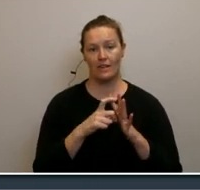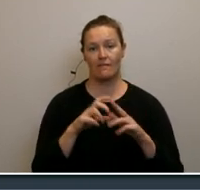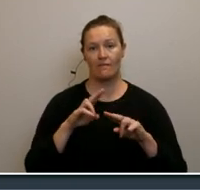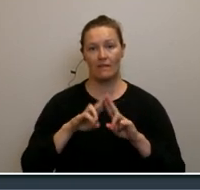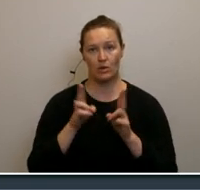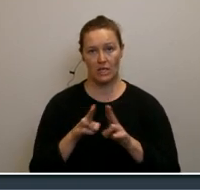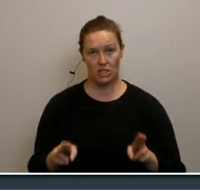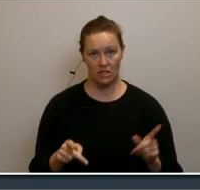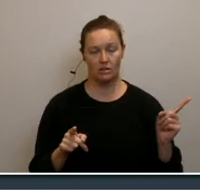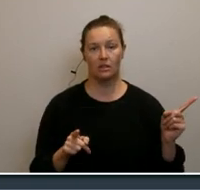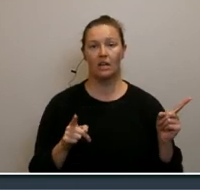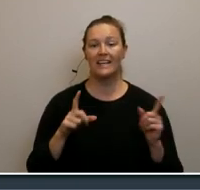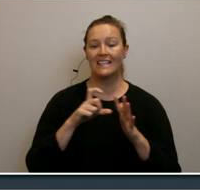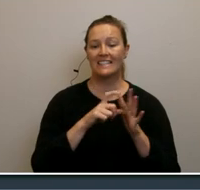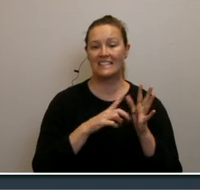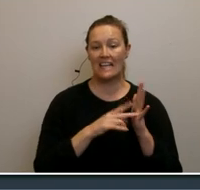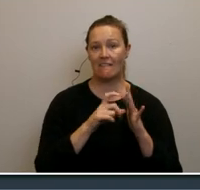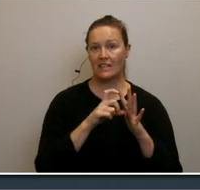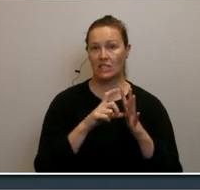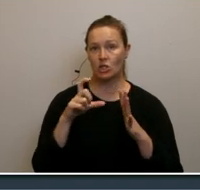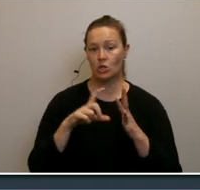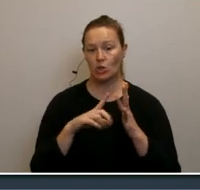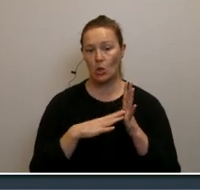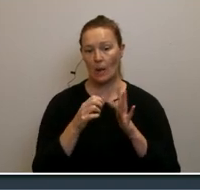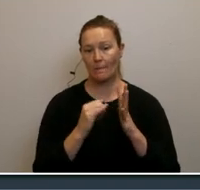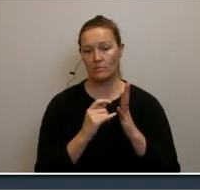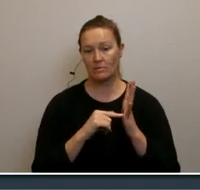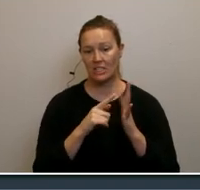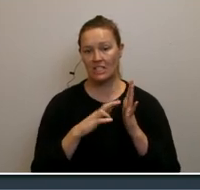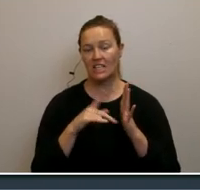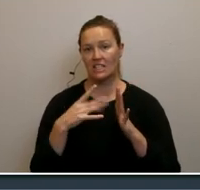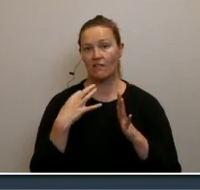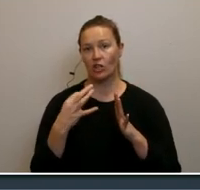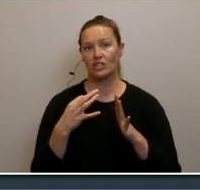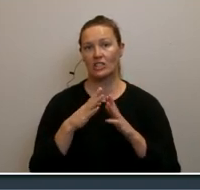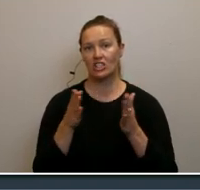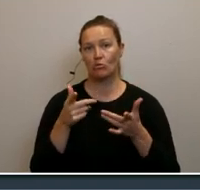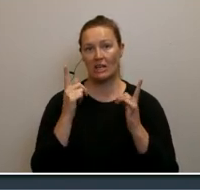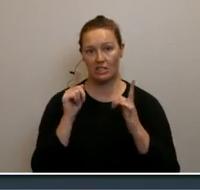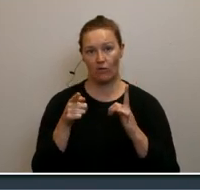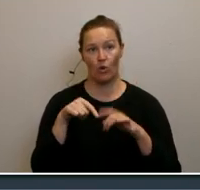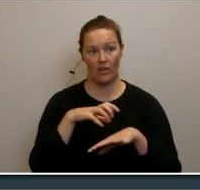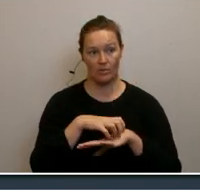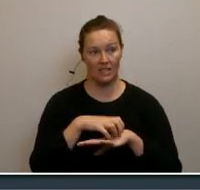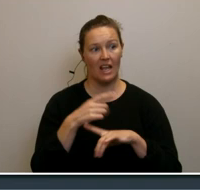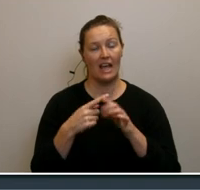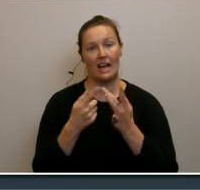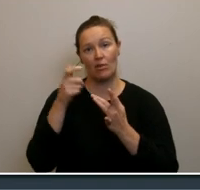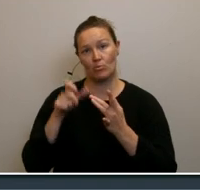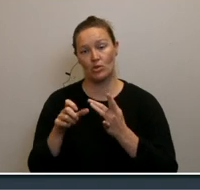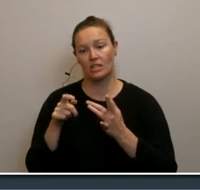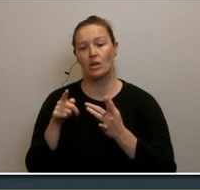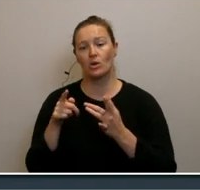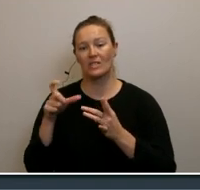Compton, who's the voluntary general manager for the foundation, and Janice Byford-Jones, who is our CEO of